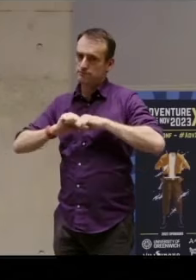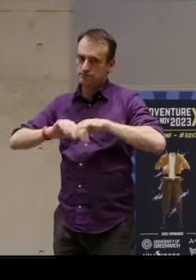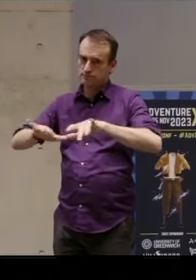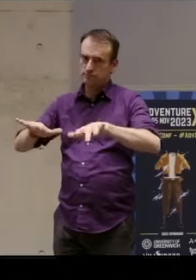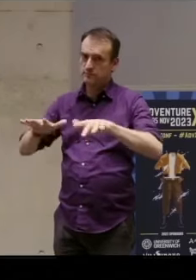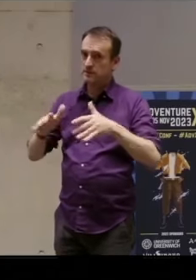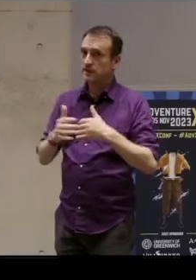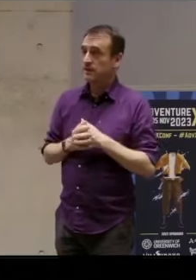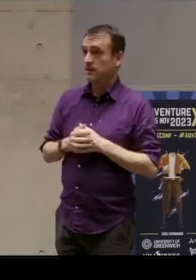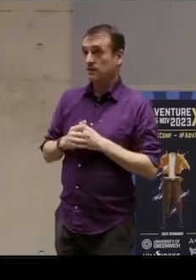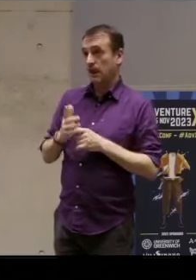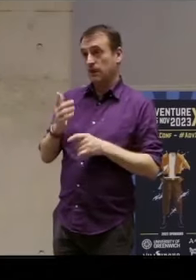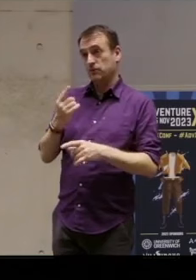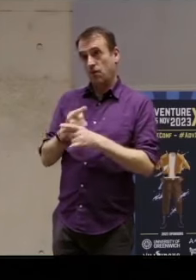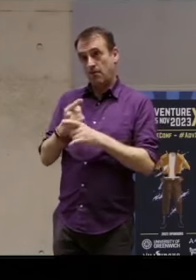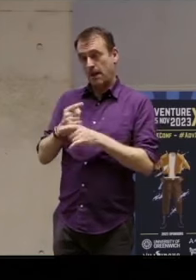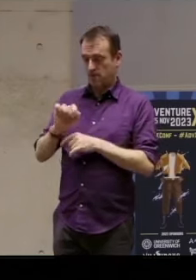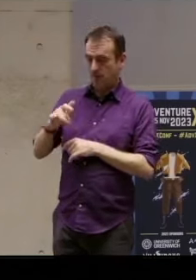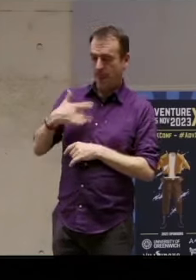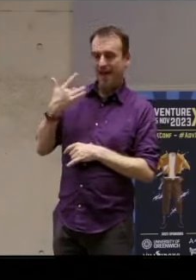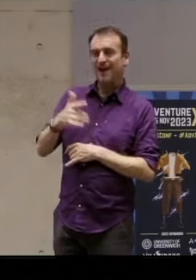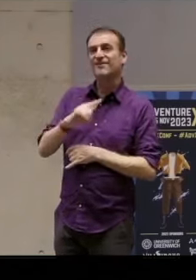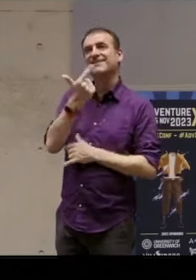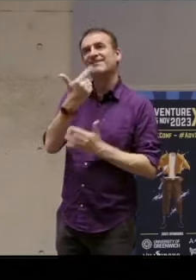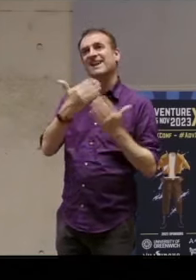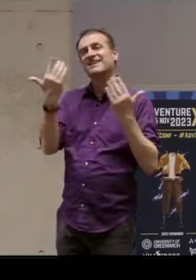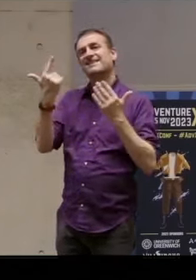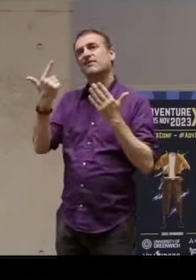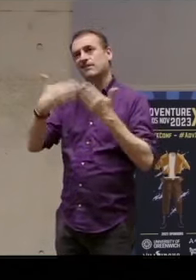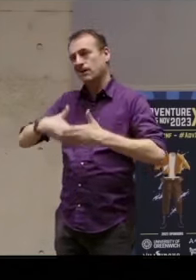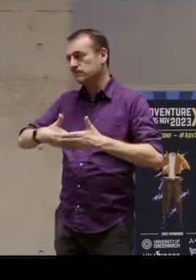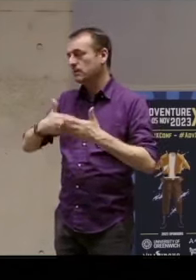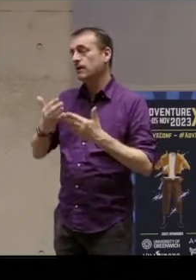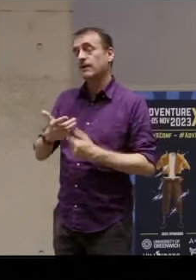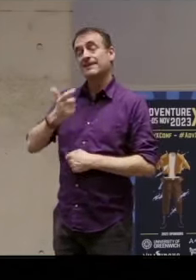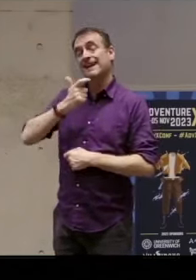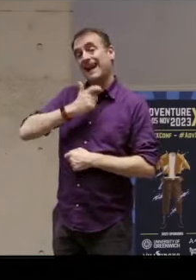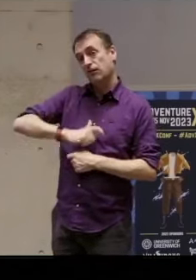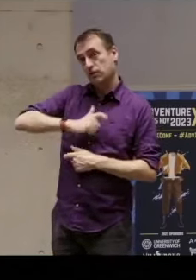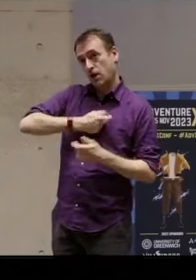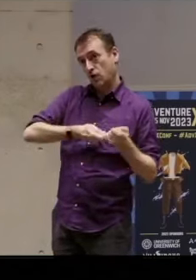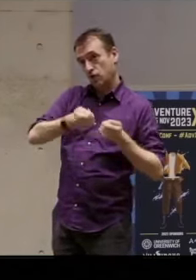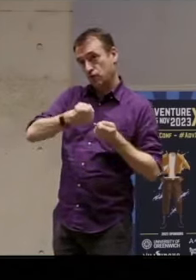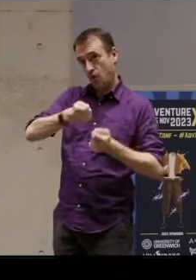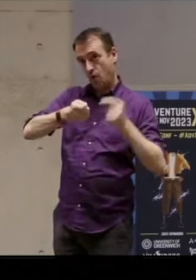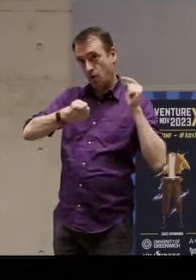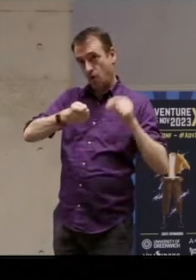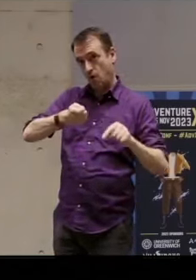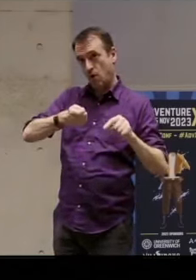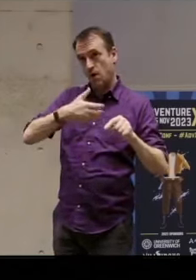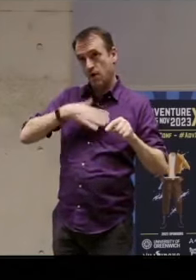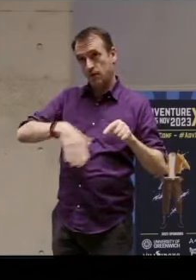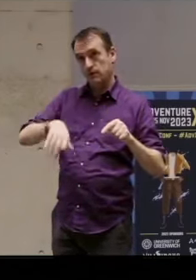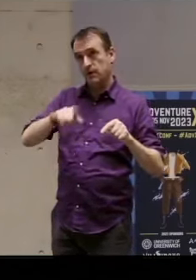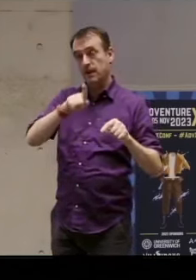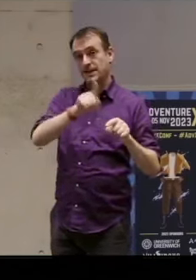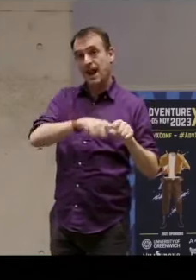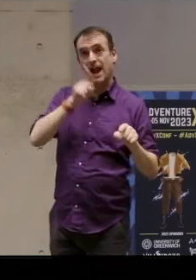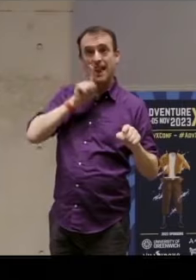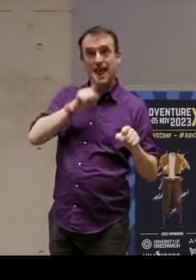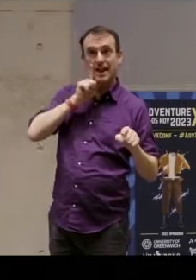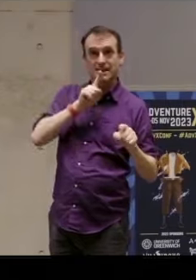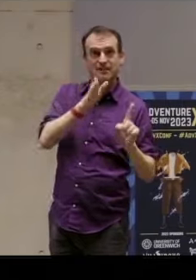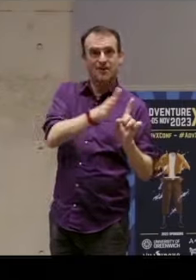in the Leisure Suit Larry series, we are controlling a character who is trying to win the hearts of young ladies in various